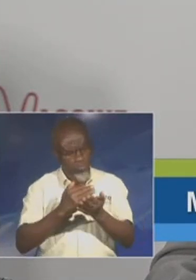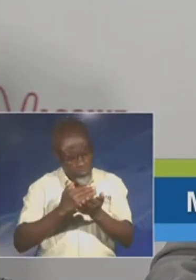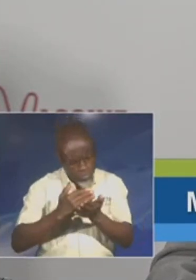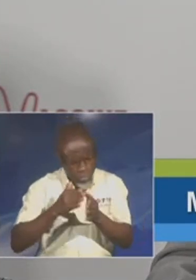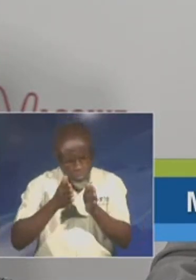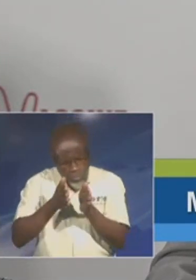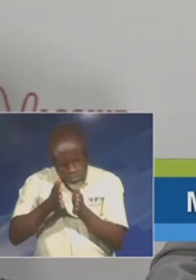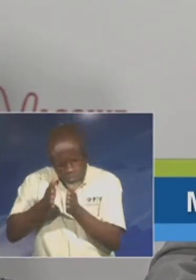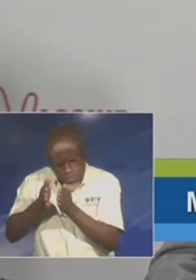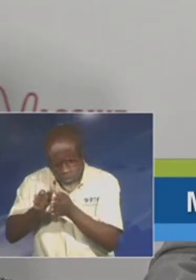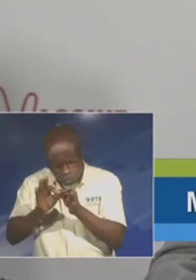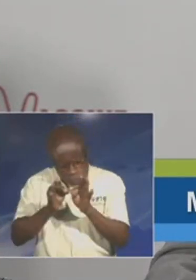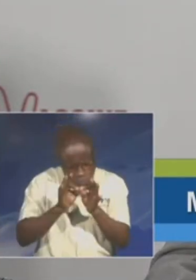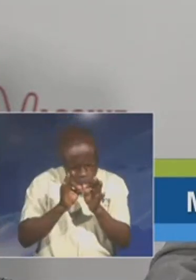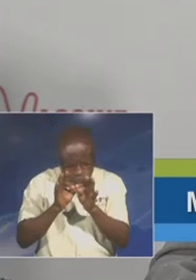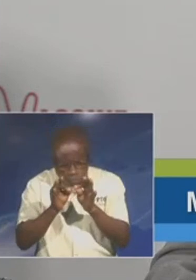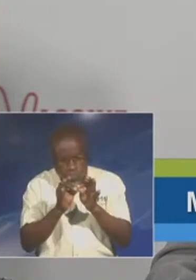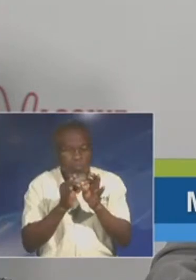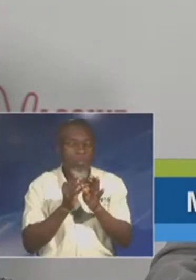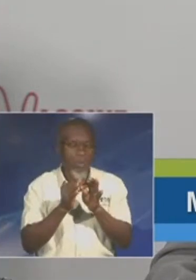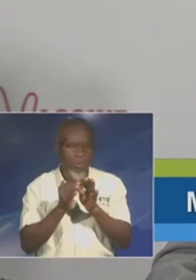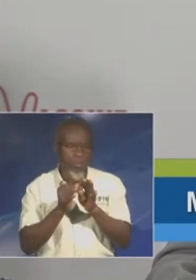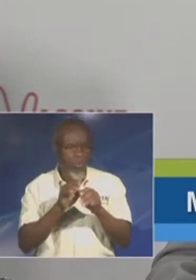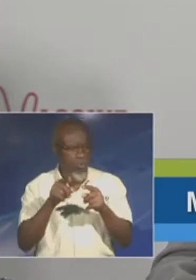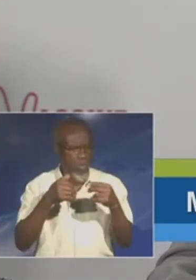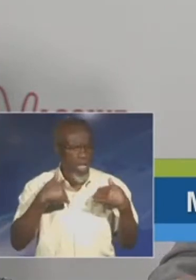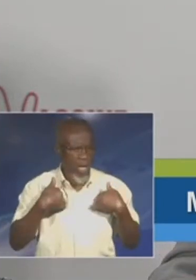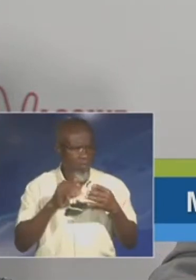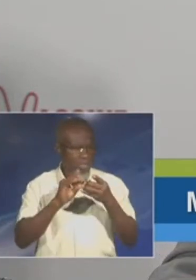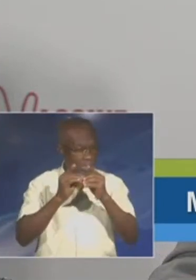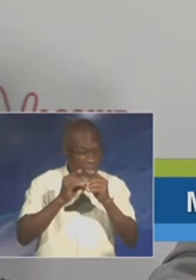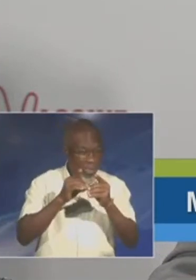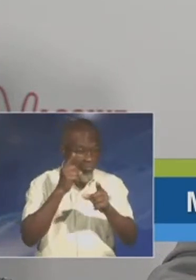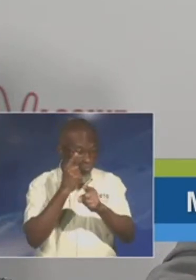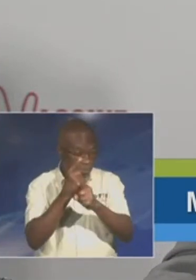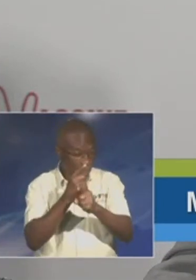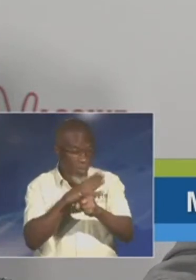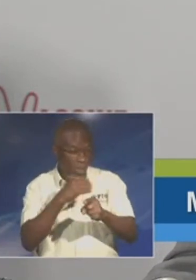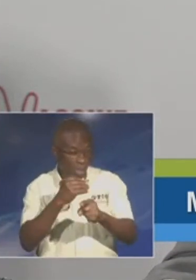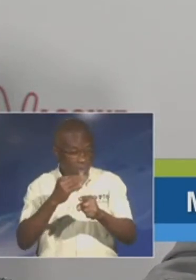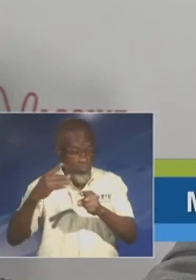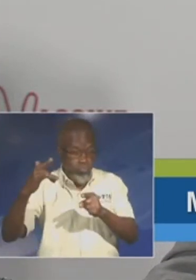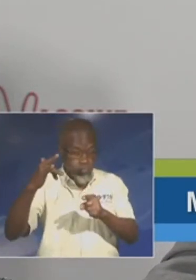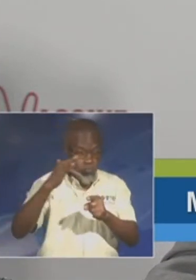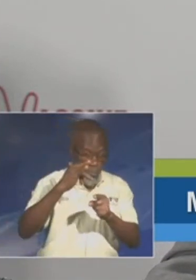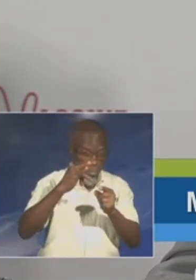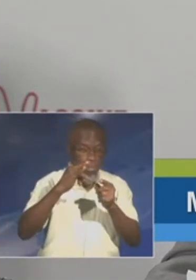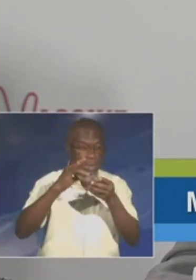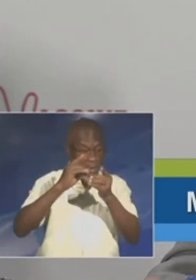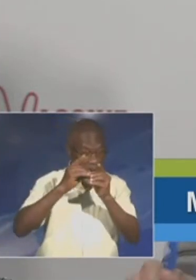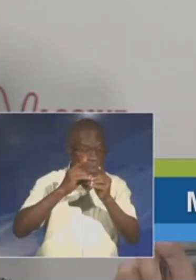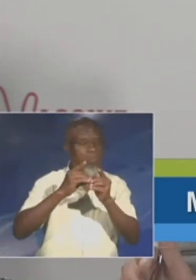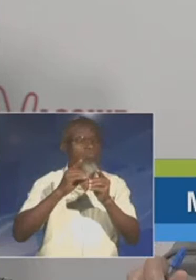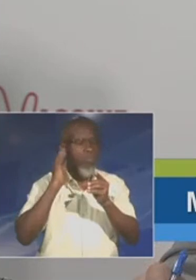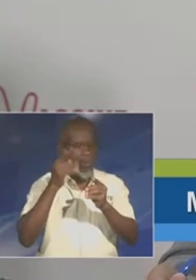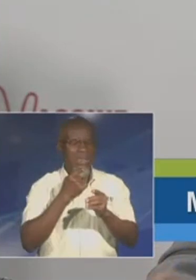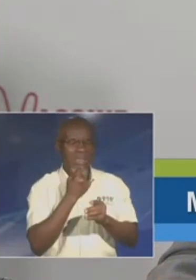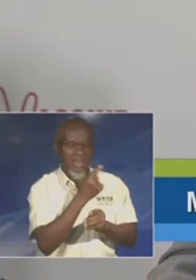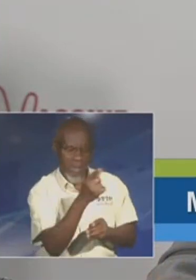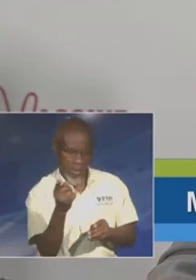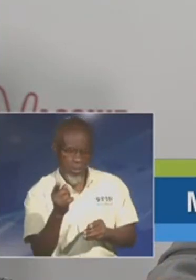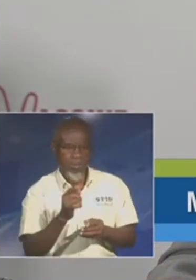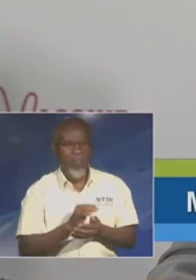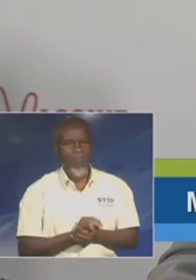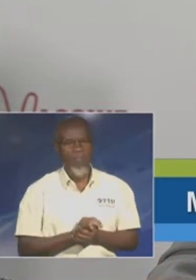have a confirmed date, flight number and so on, we will come to you. The next piece of information I would like